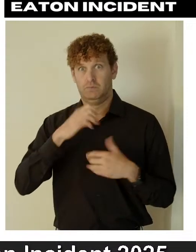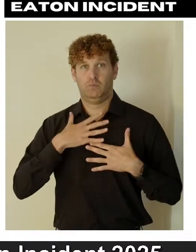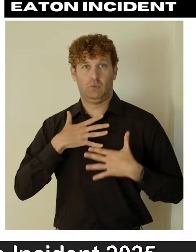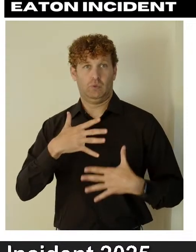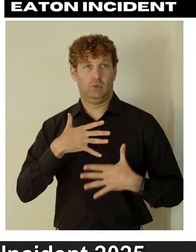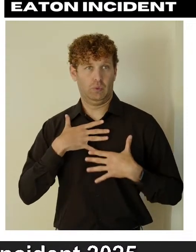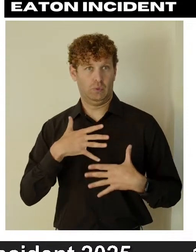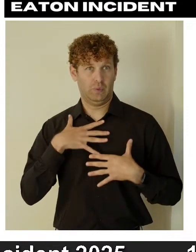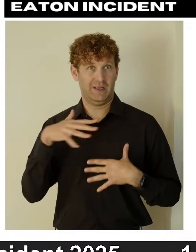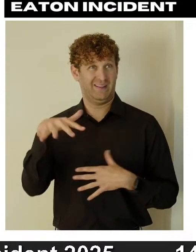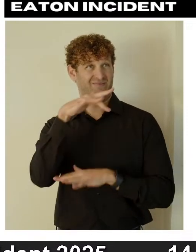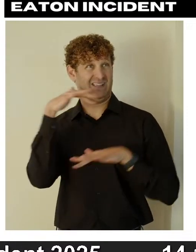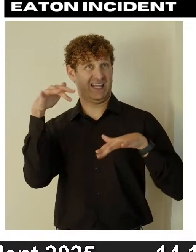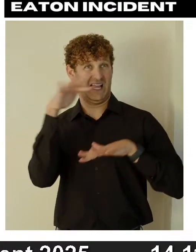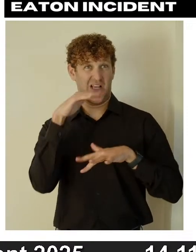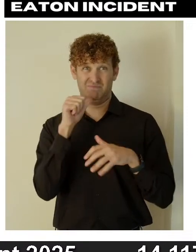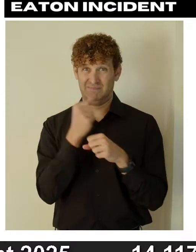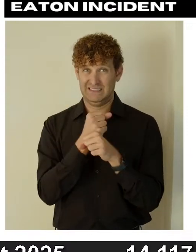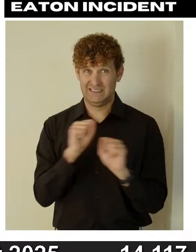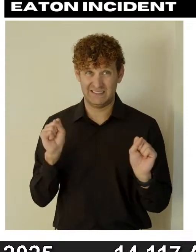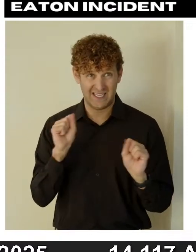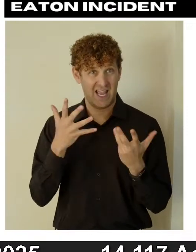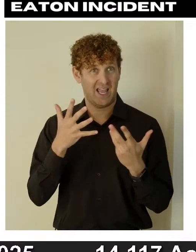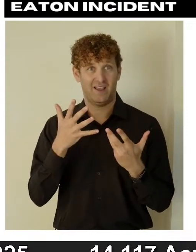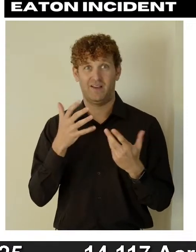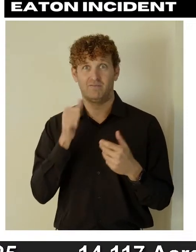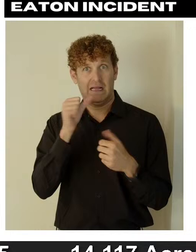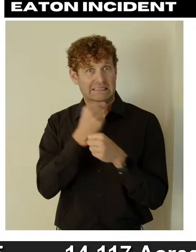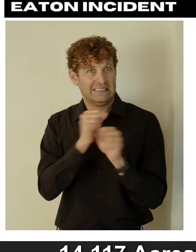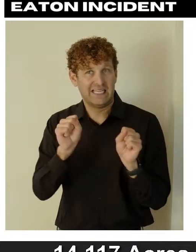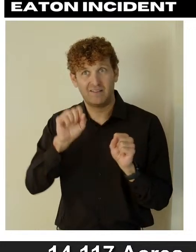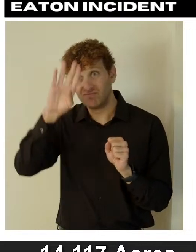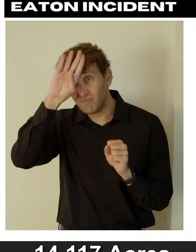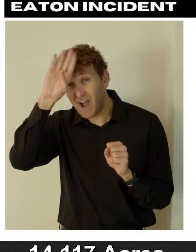but we're not expecting any growth on the fire.